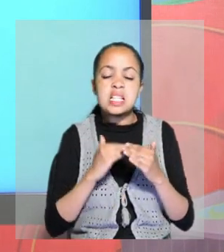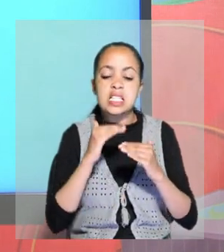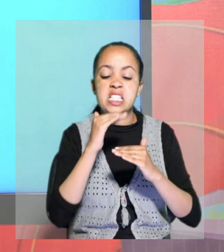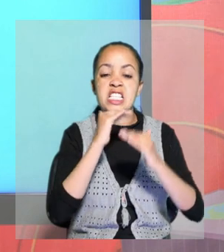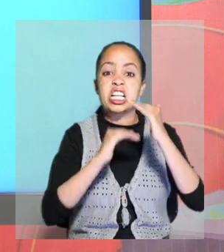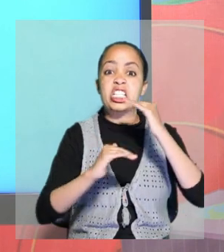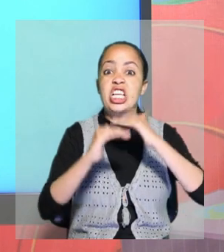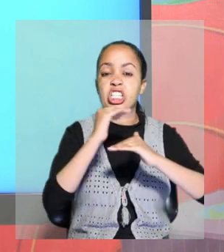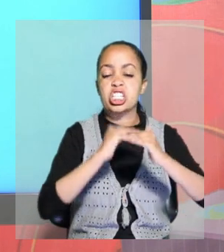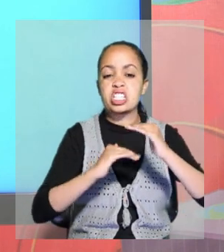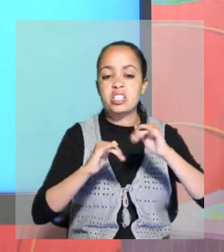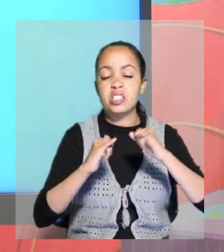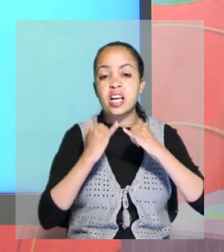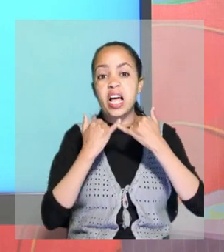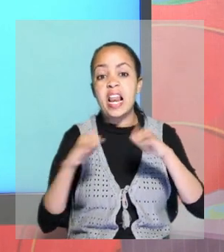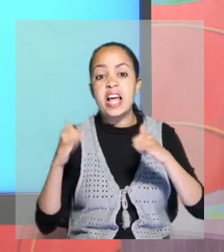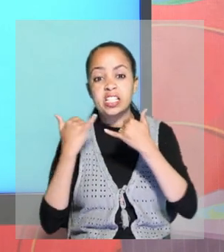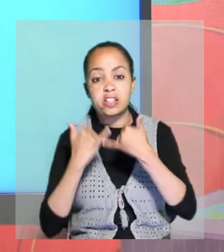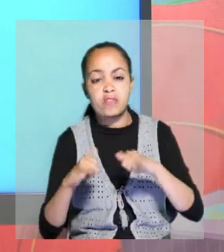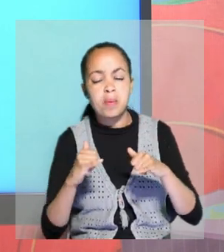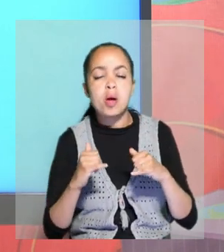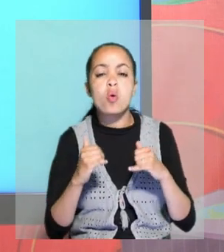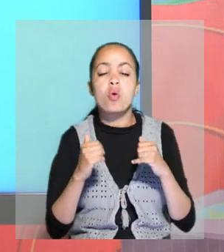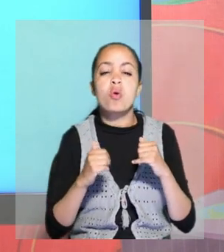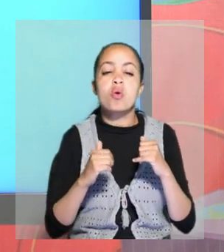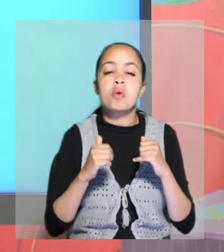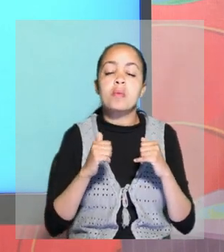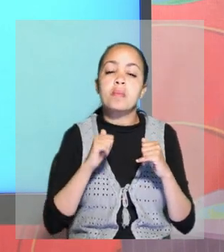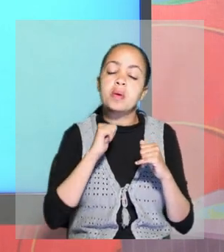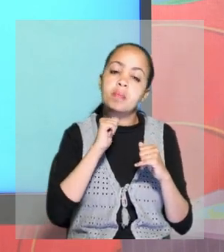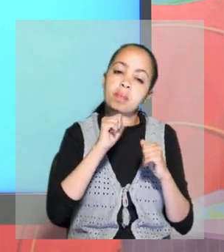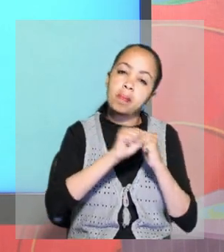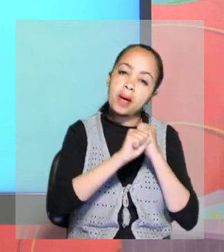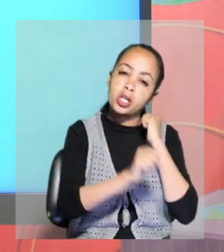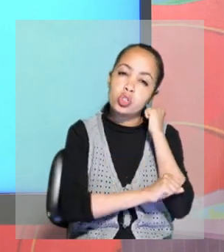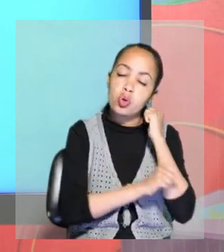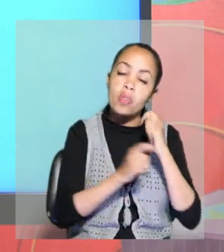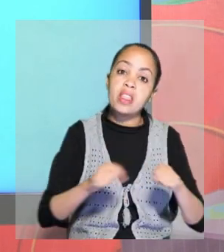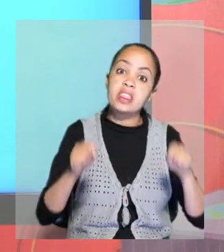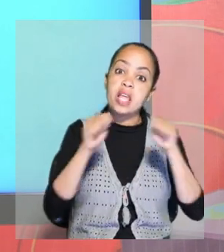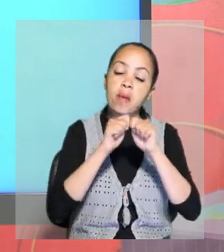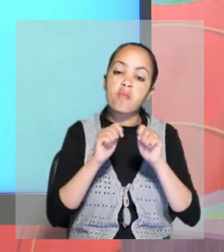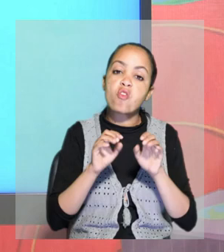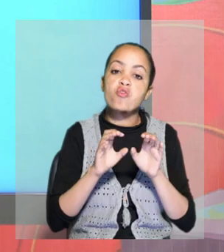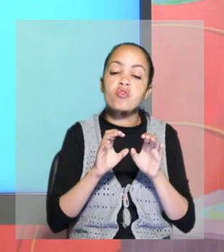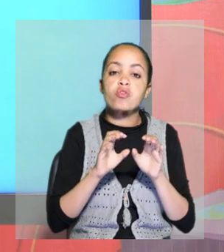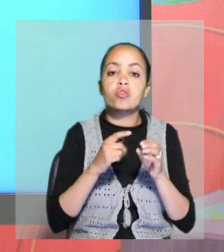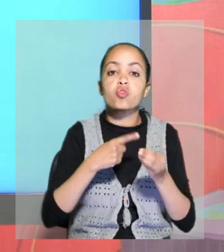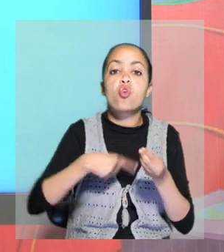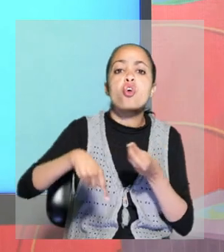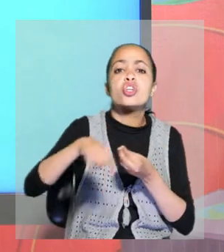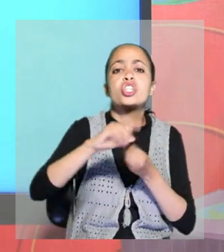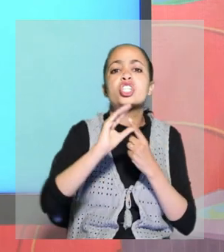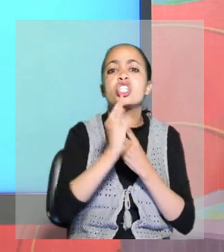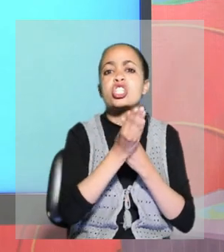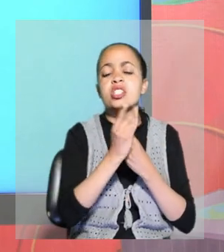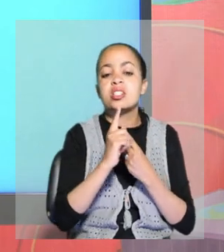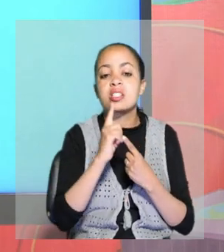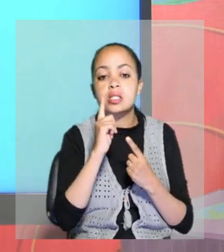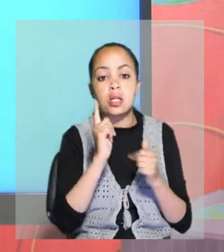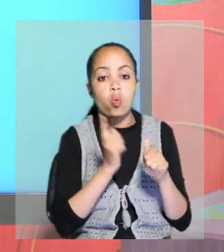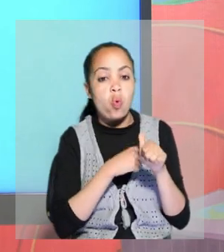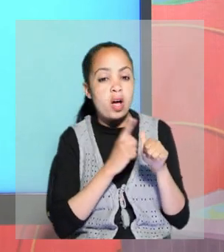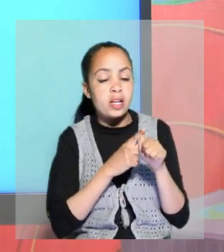be classified based on what type of stage or within type of conditions they can be created. The one is